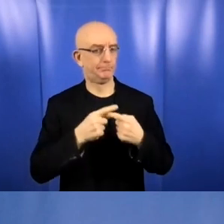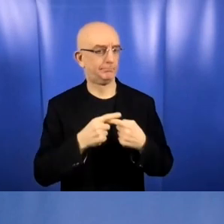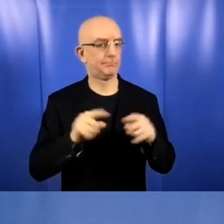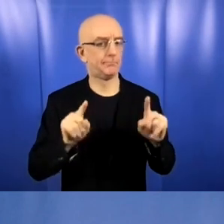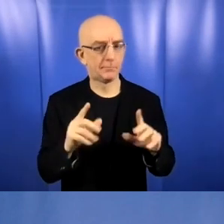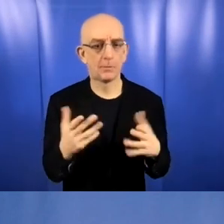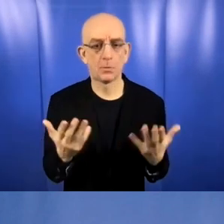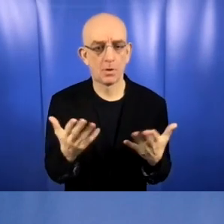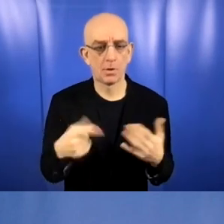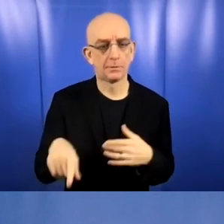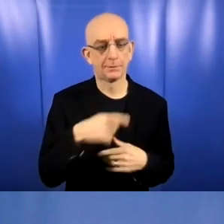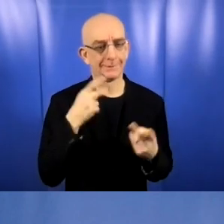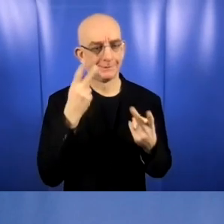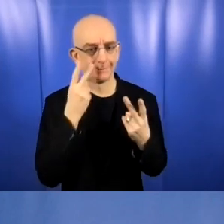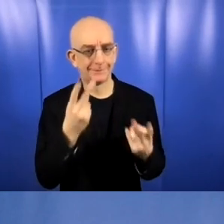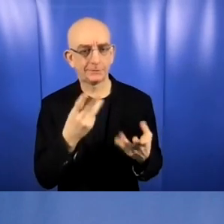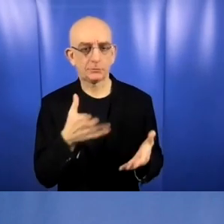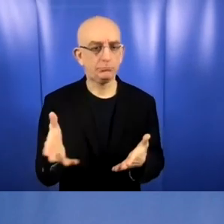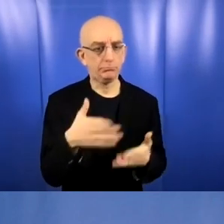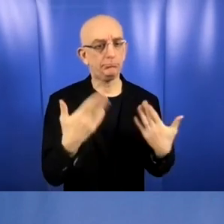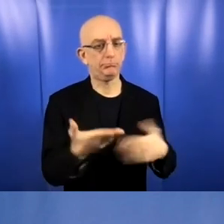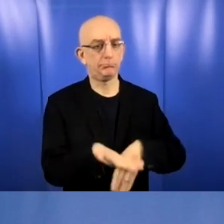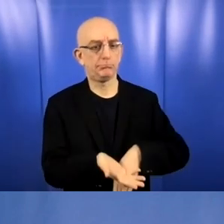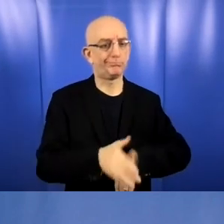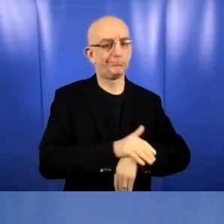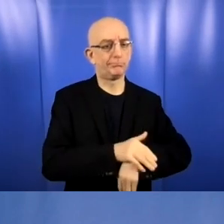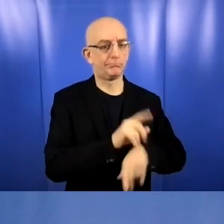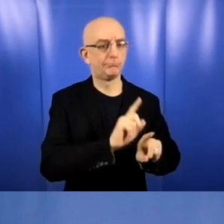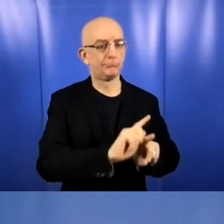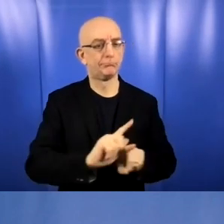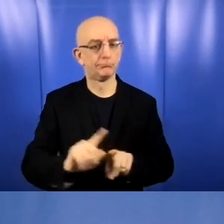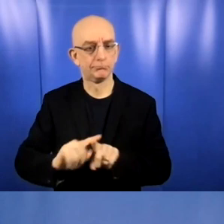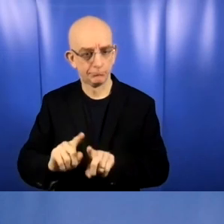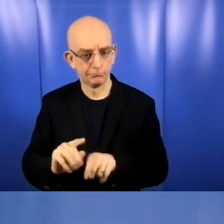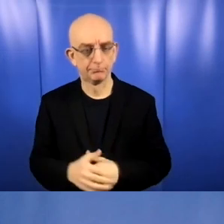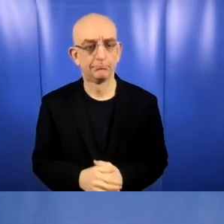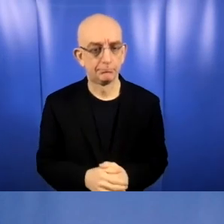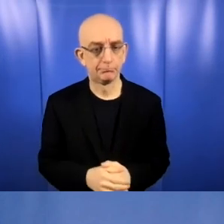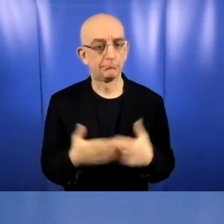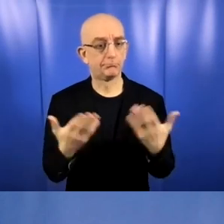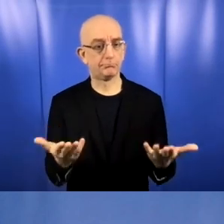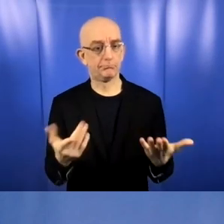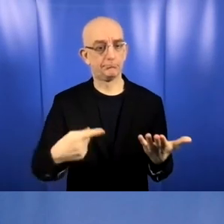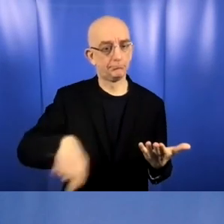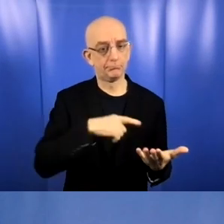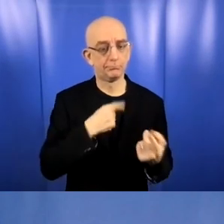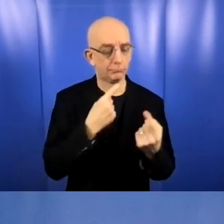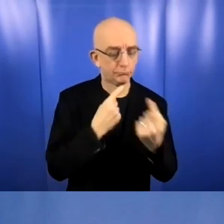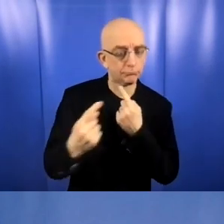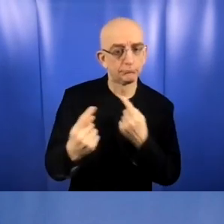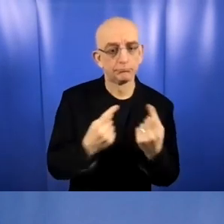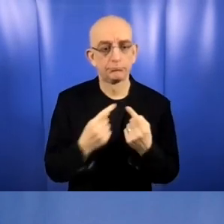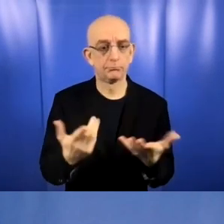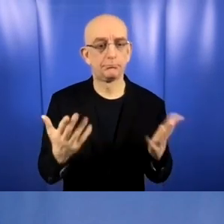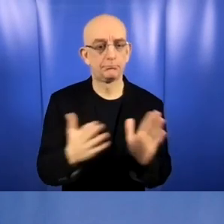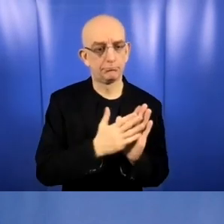today, we will be listing a number of sites to both practitioner groups that are